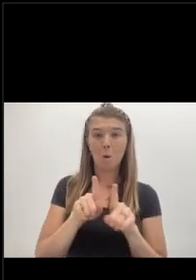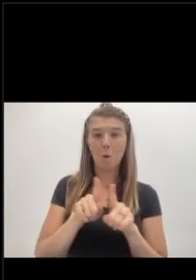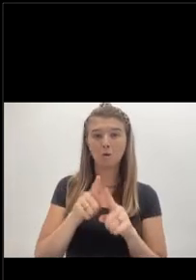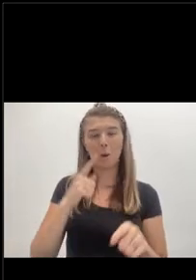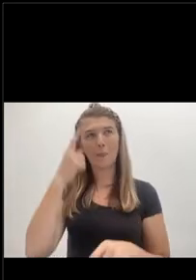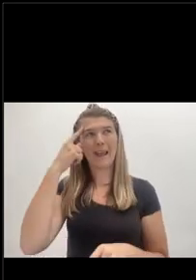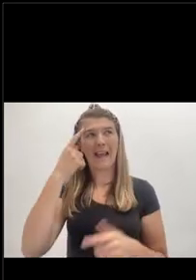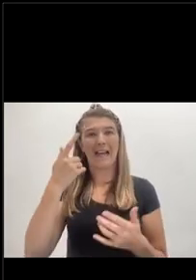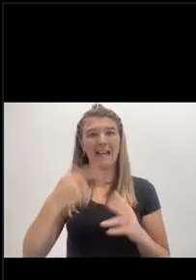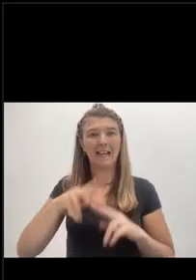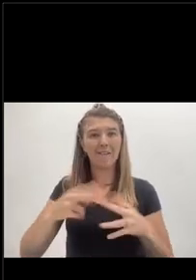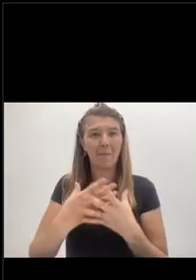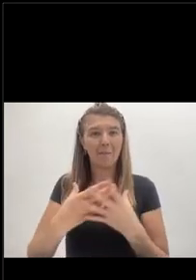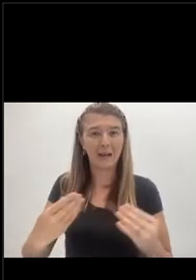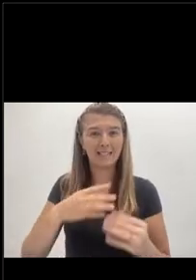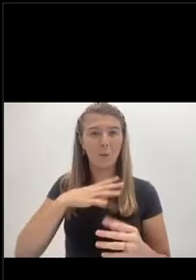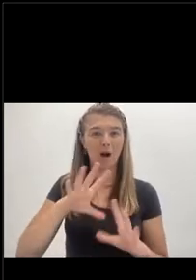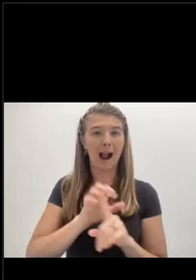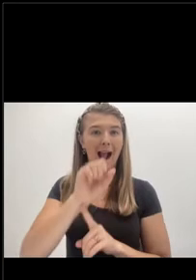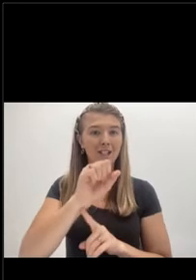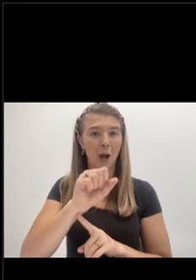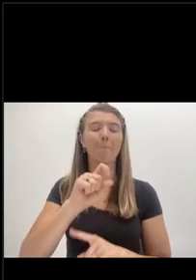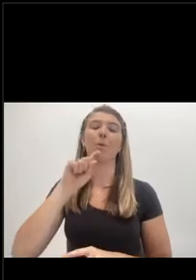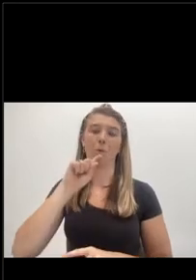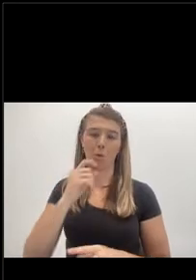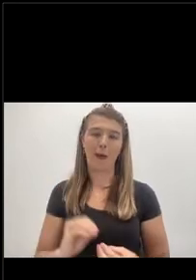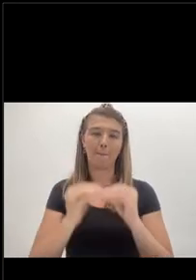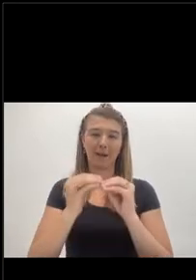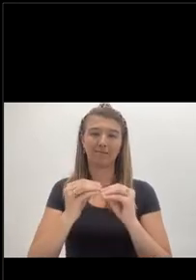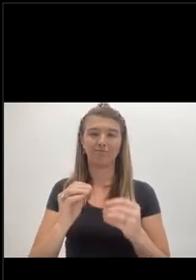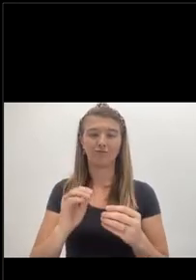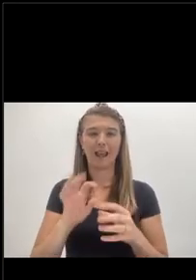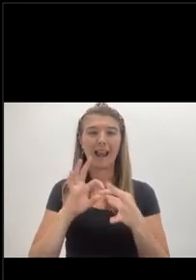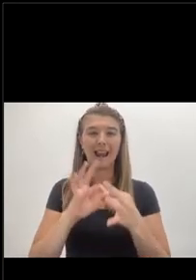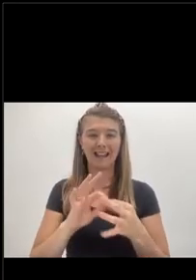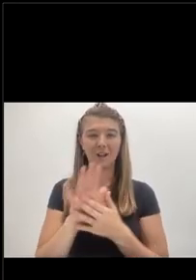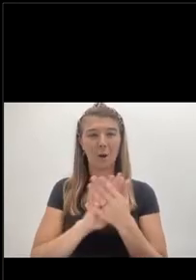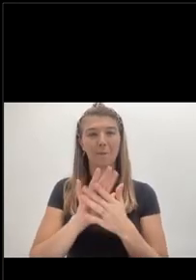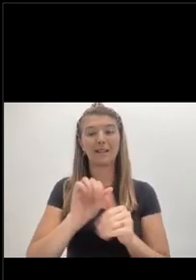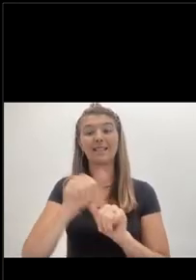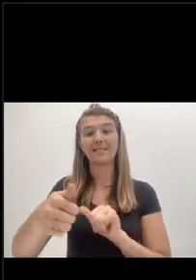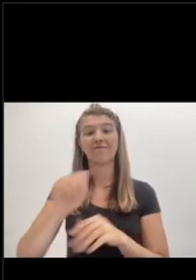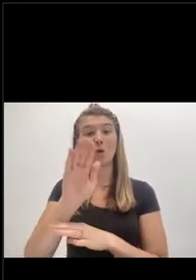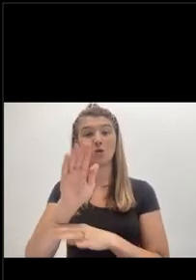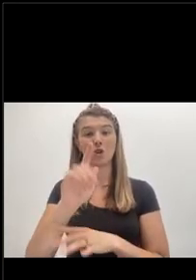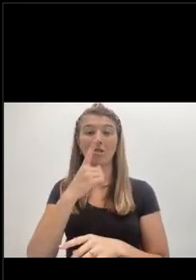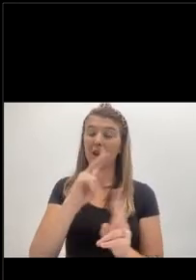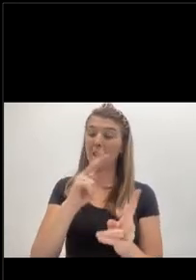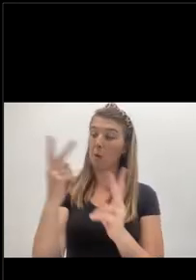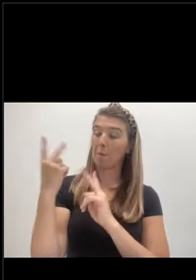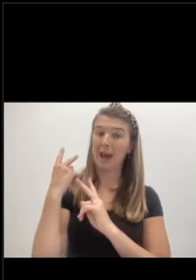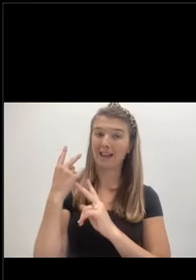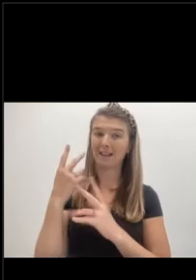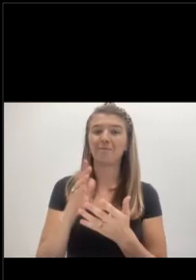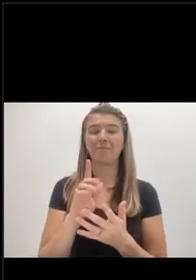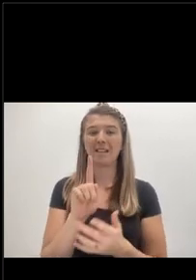miss it later. Well, just like the last one in the series, we'll be making the video available completely to the public. That means we don't share the slides from this